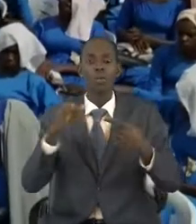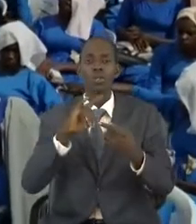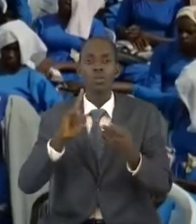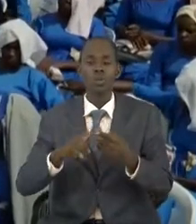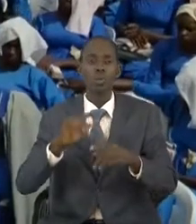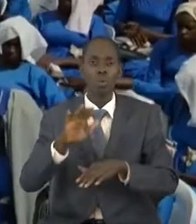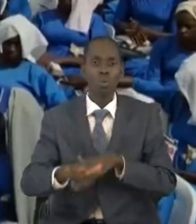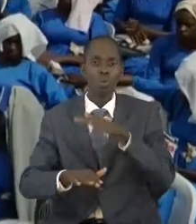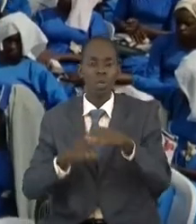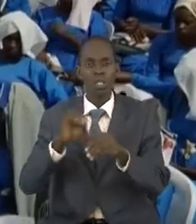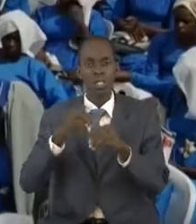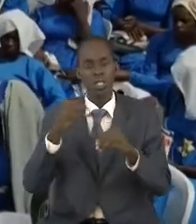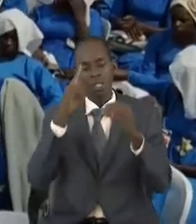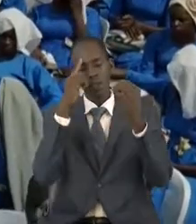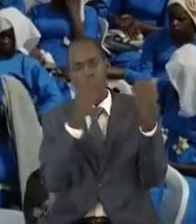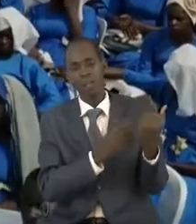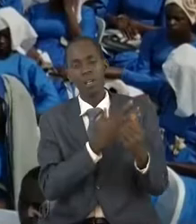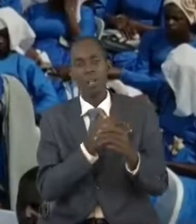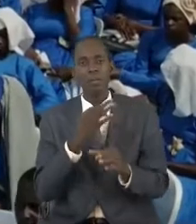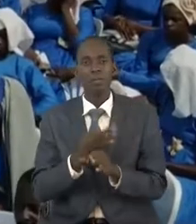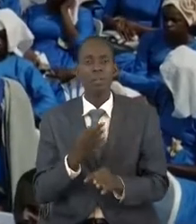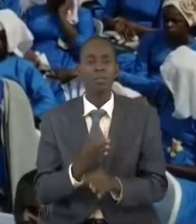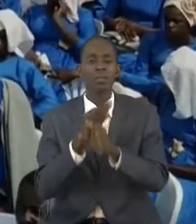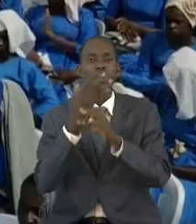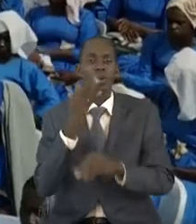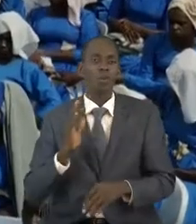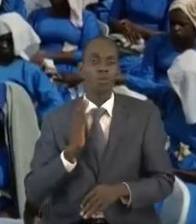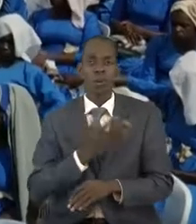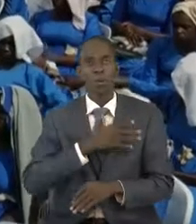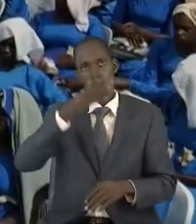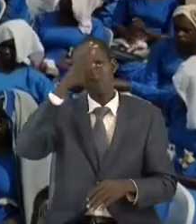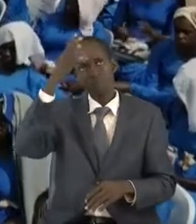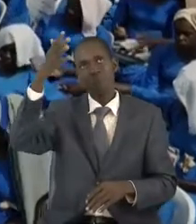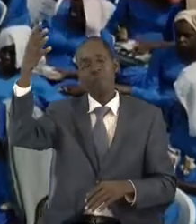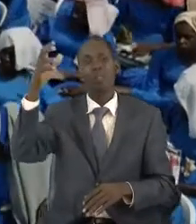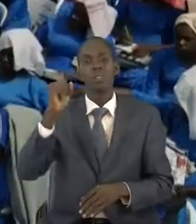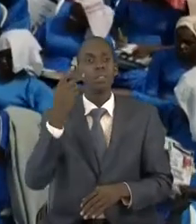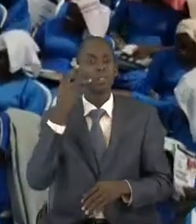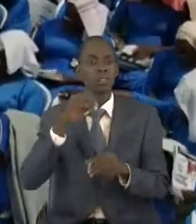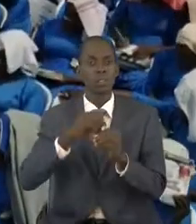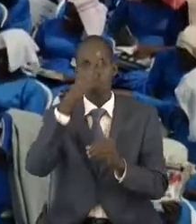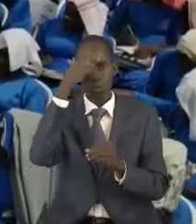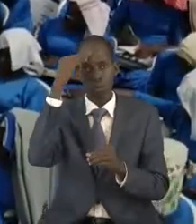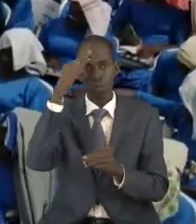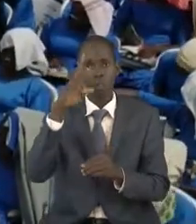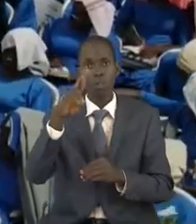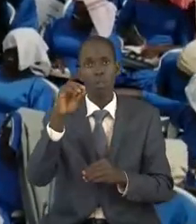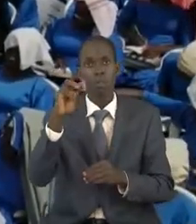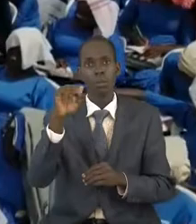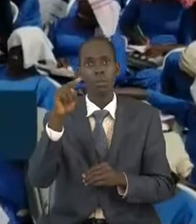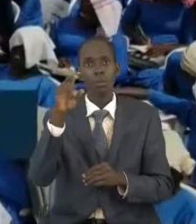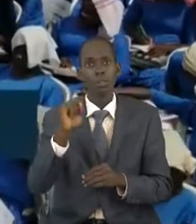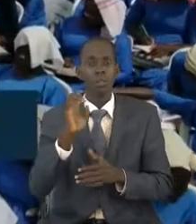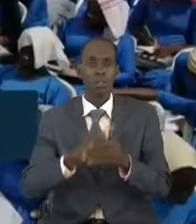and faithfulness of our fathers. Look at Romans chapter 4. We're looking at verse 12.